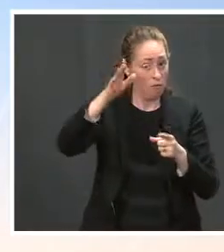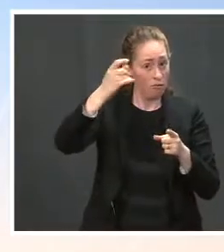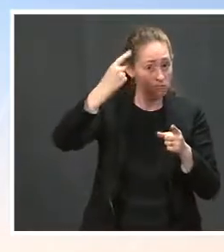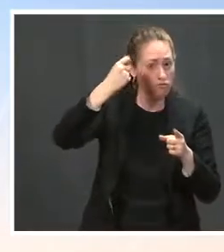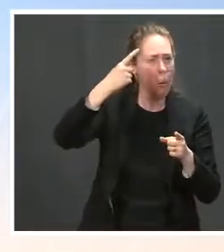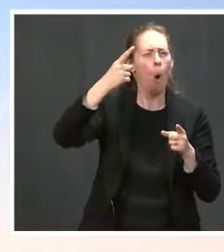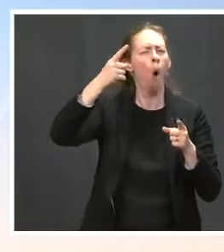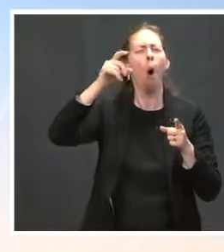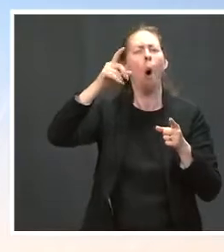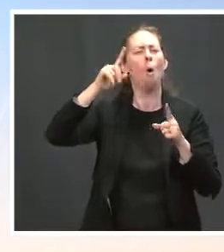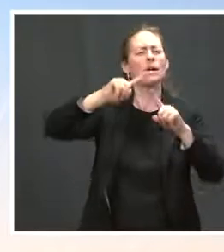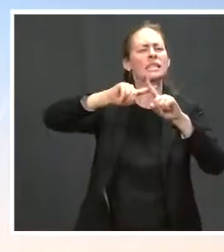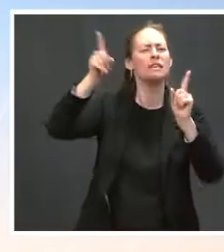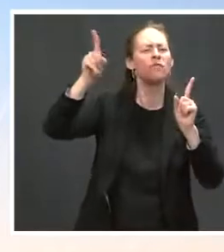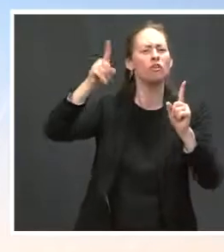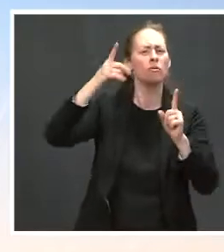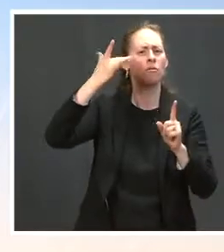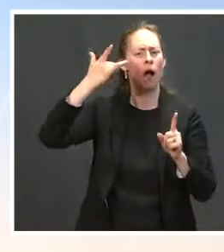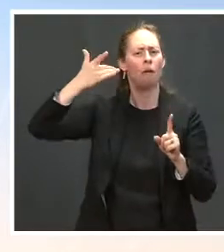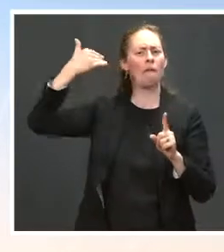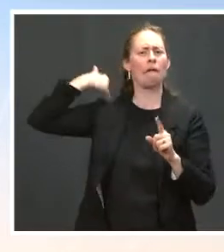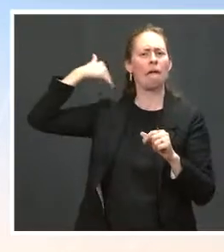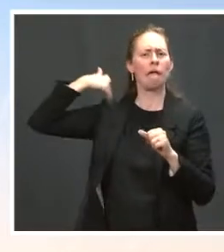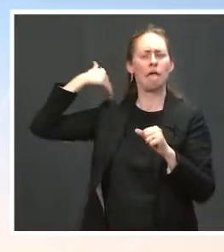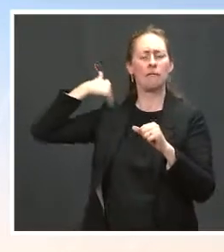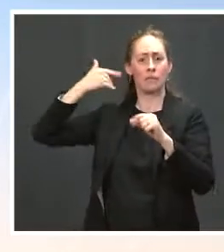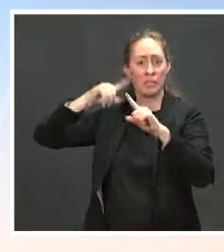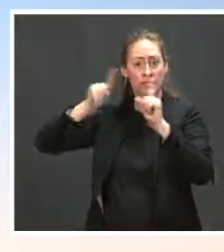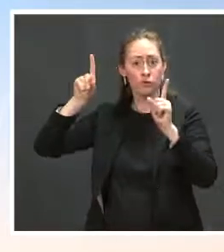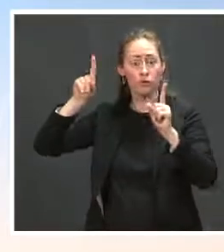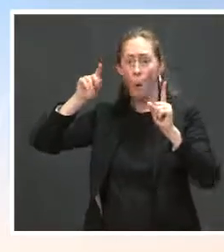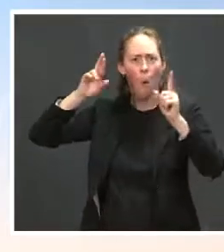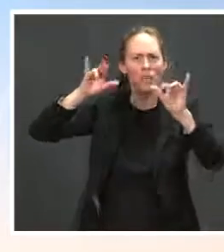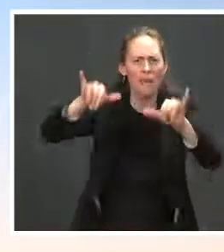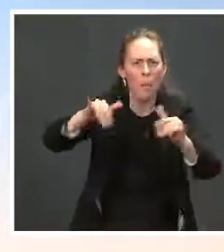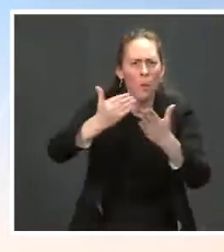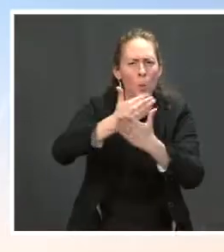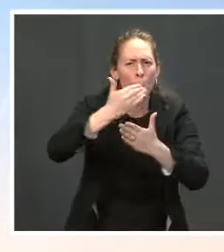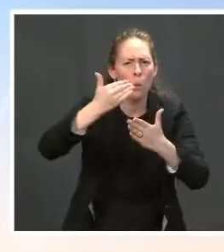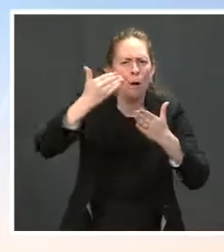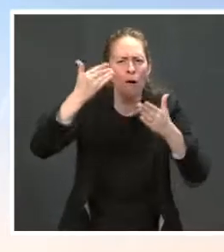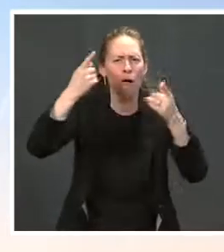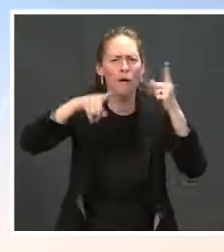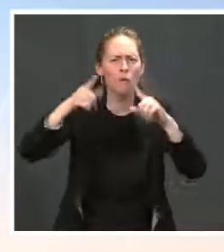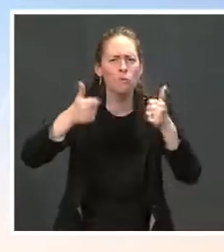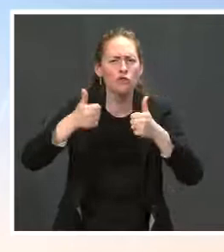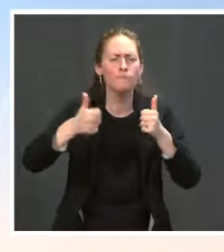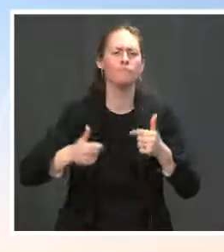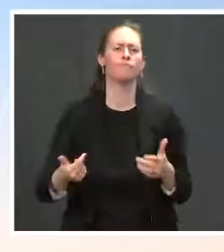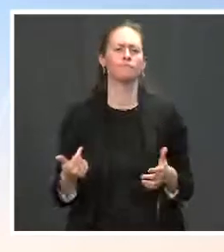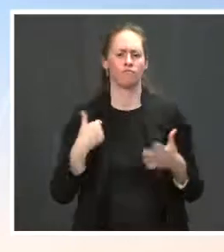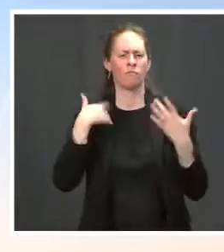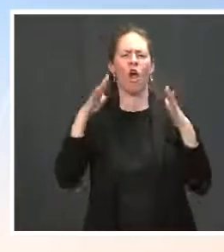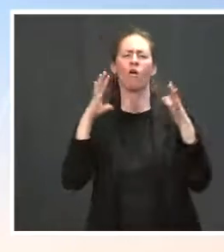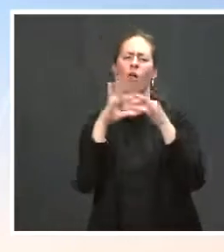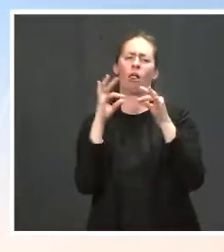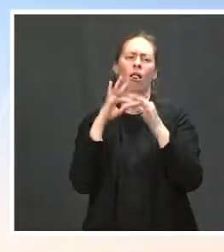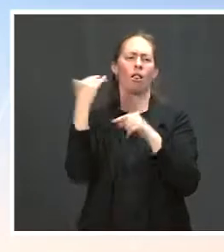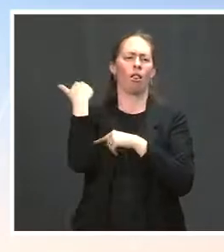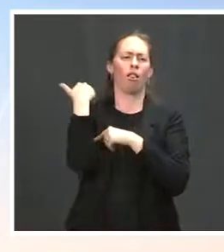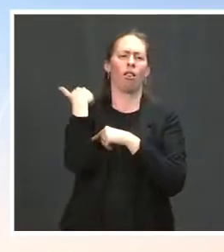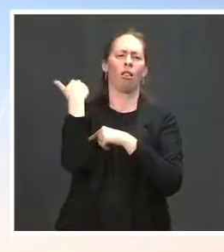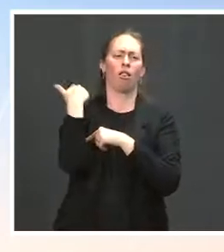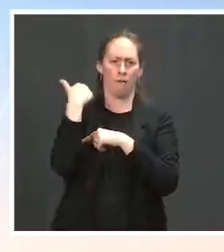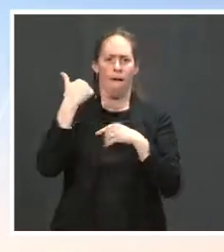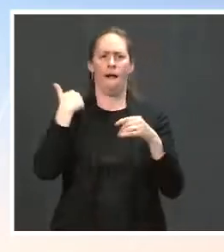itself? I mean, the previous one in 2015? Well, I can say that for the past few weeks, the U.S. delegation led by Special Envoy Rob Malley